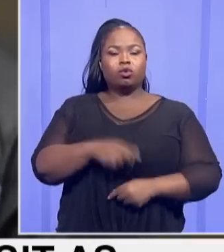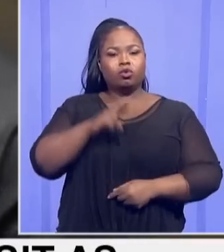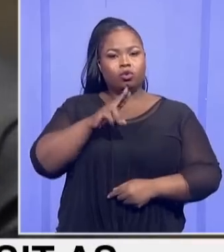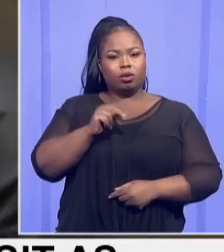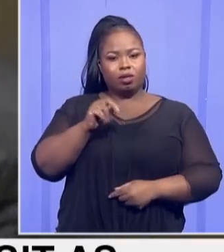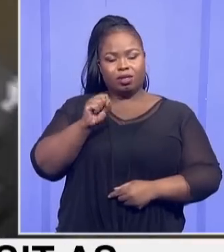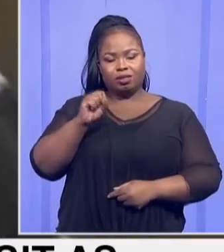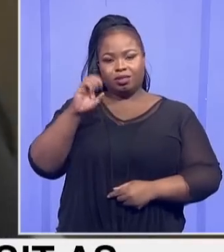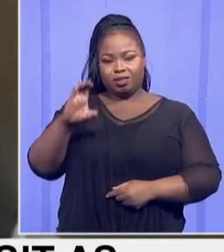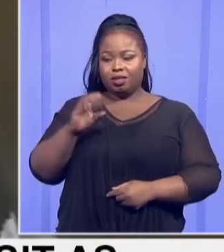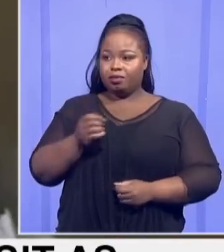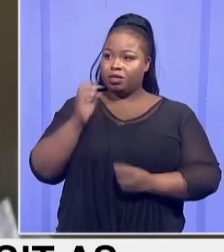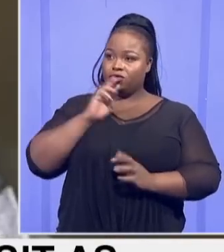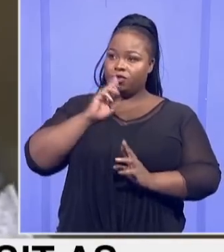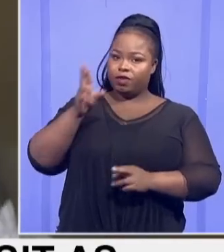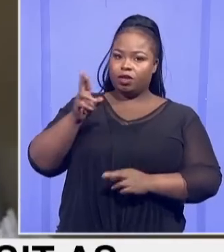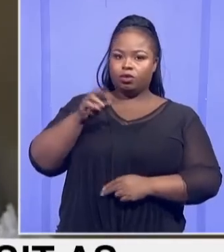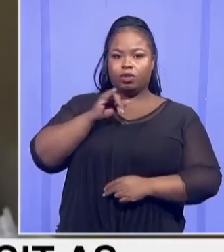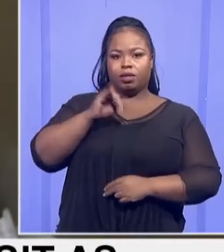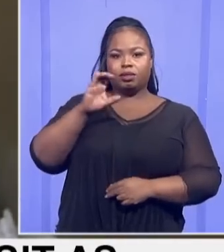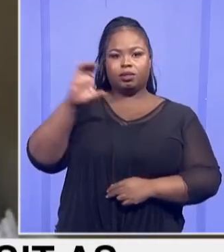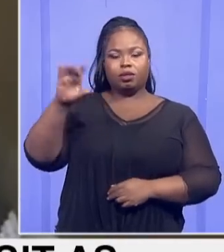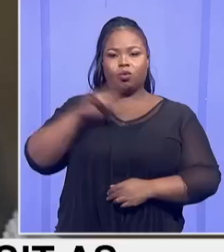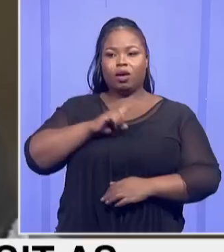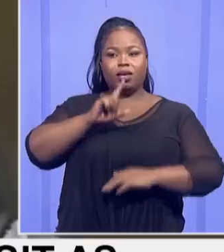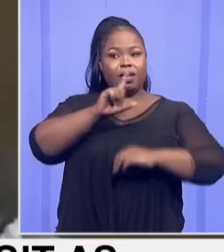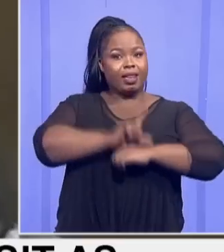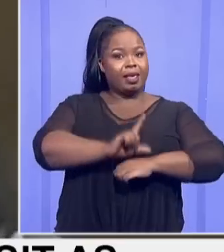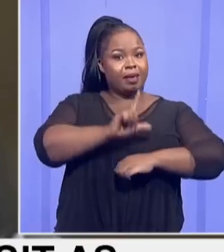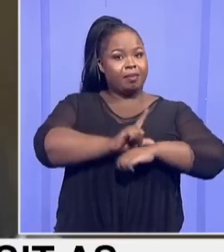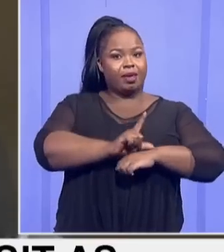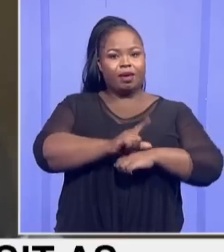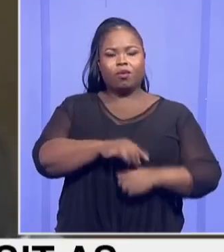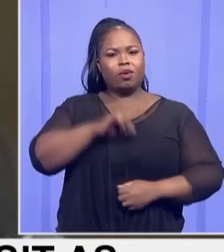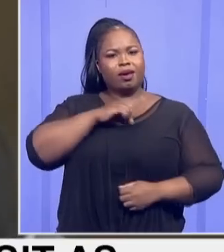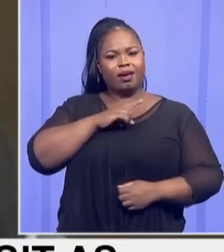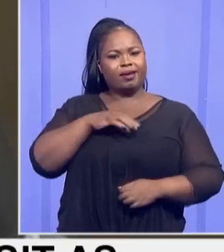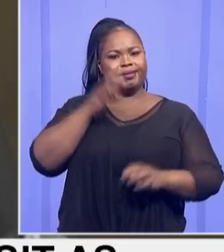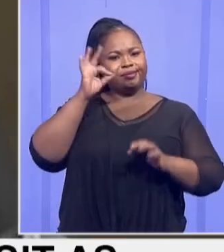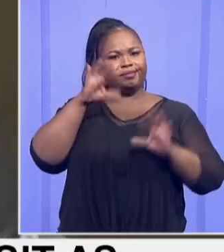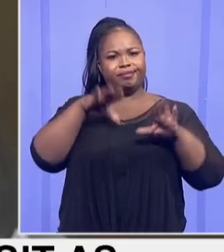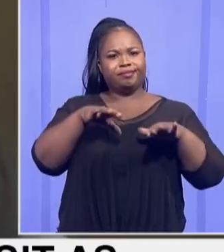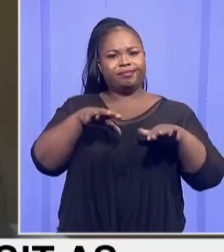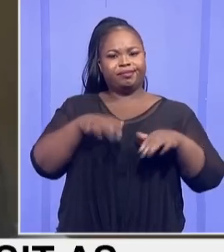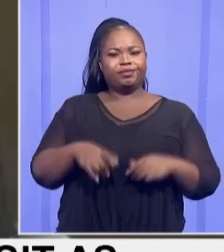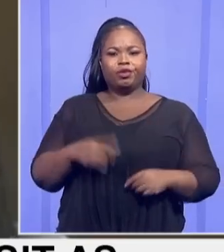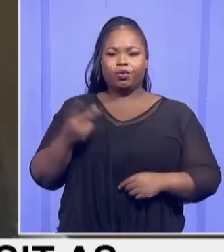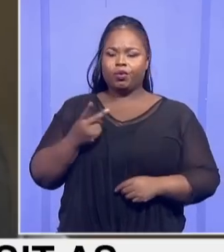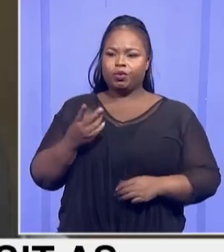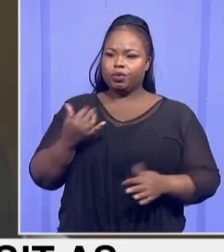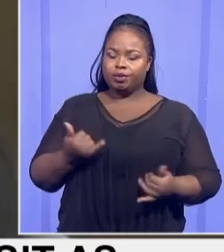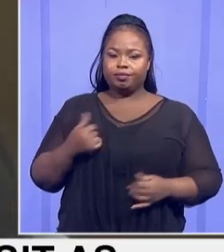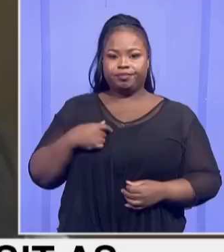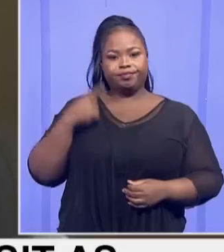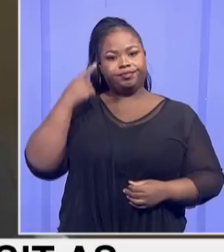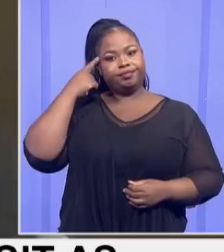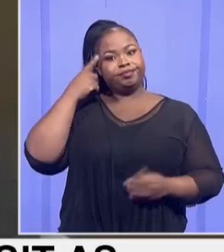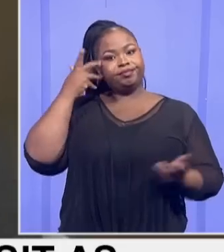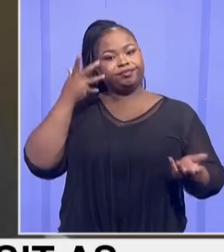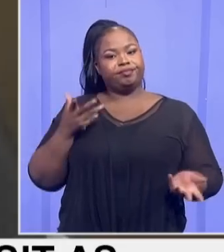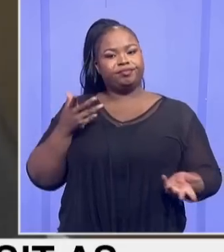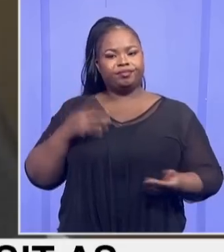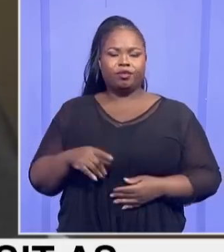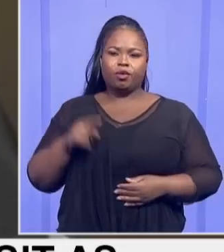the ICC because Libya also is not a state party. So this is what really was the thinking behind,